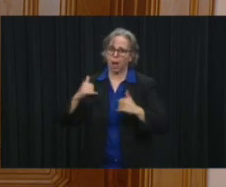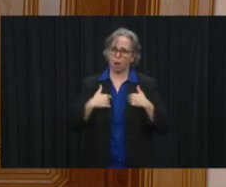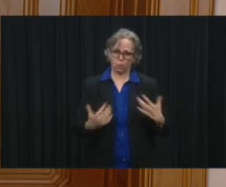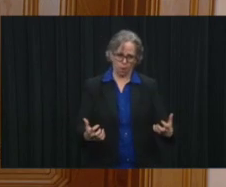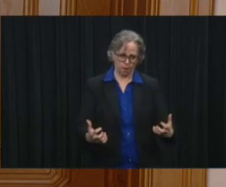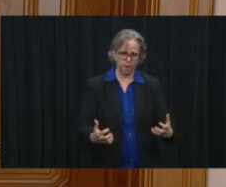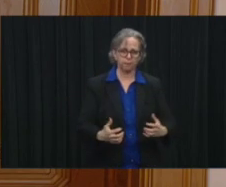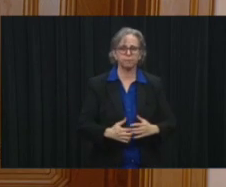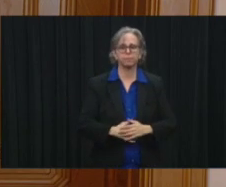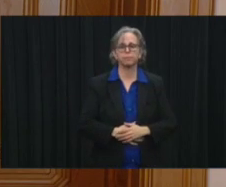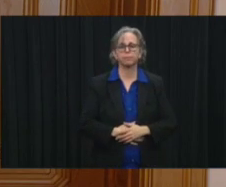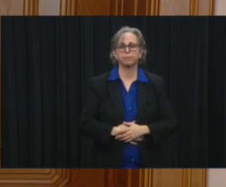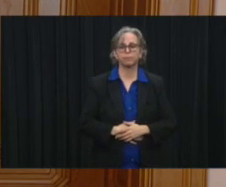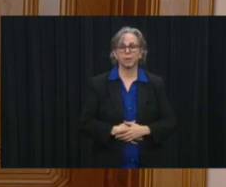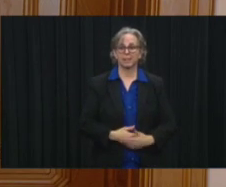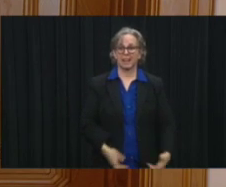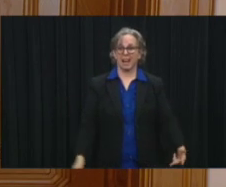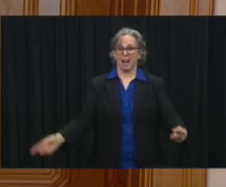First of all,